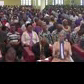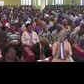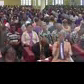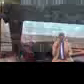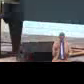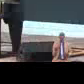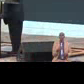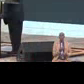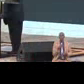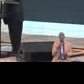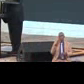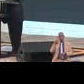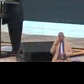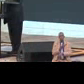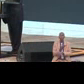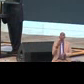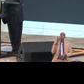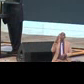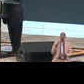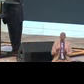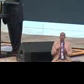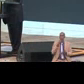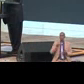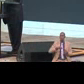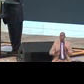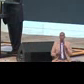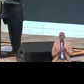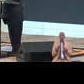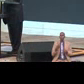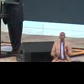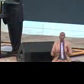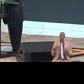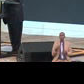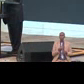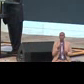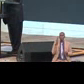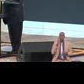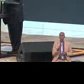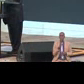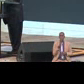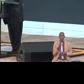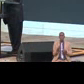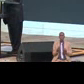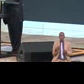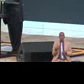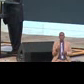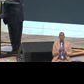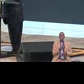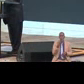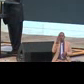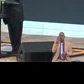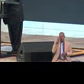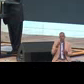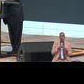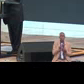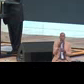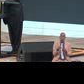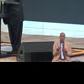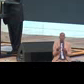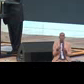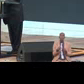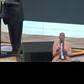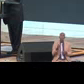Now. Now are we the sons of God, and it does not yet appear what we shall be. But we know that